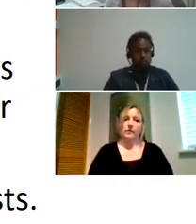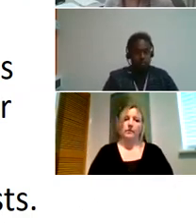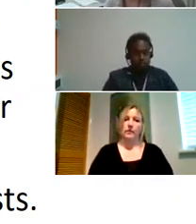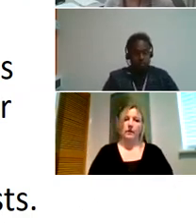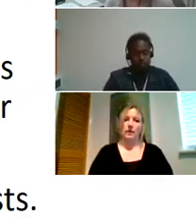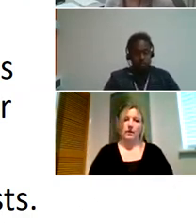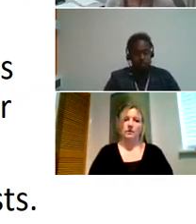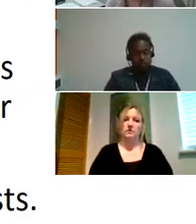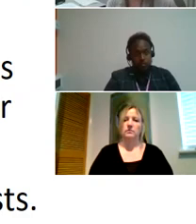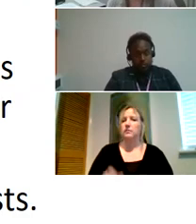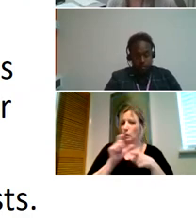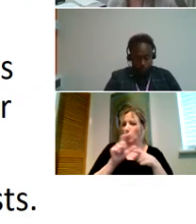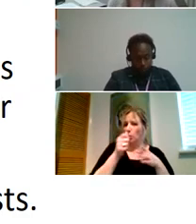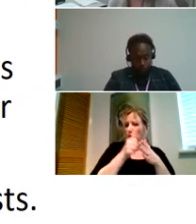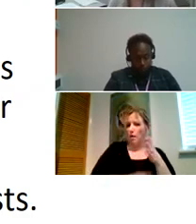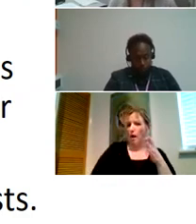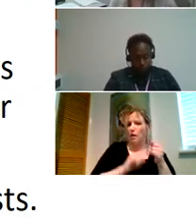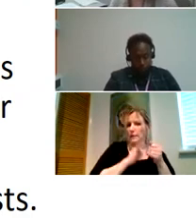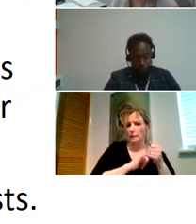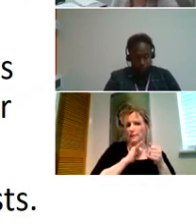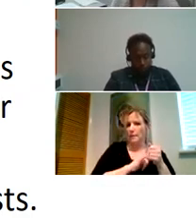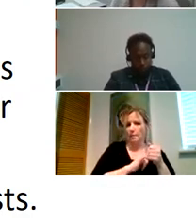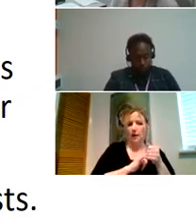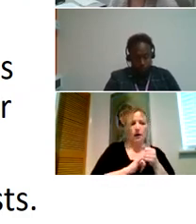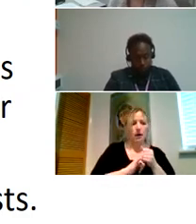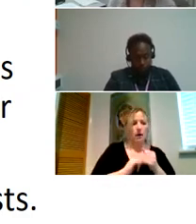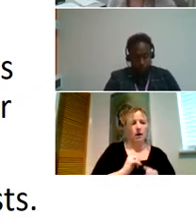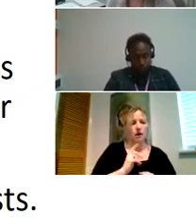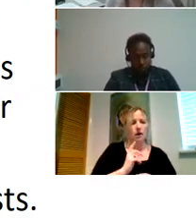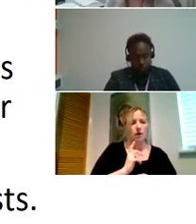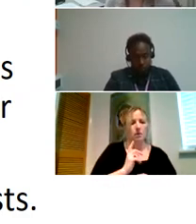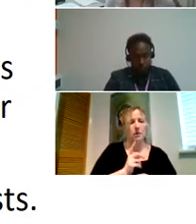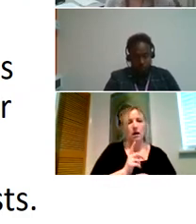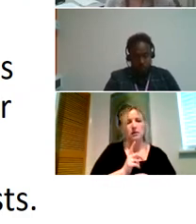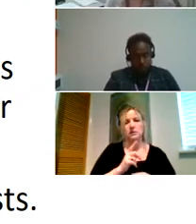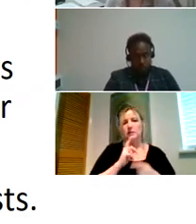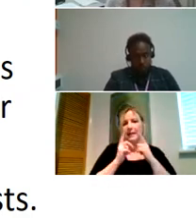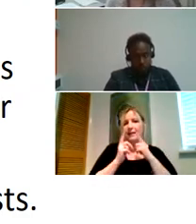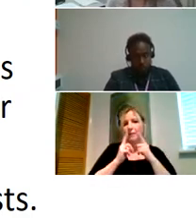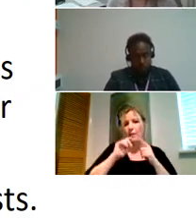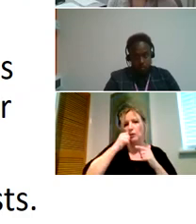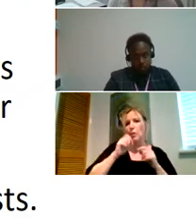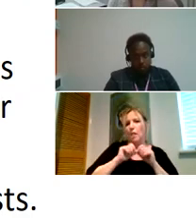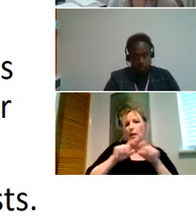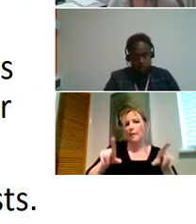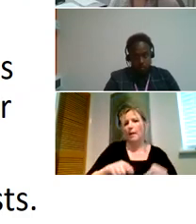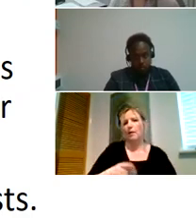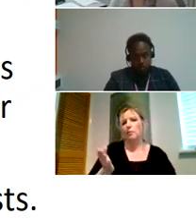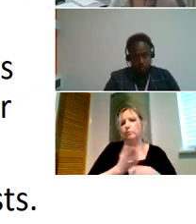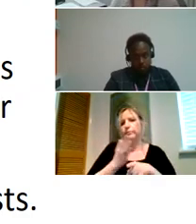will start in September, but you will get all the information before that. If you have any